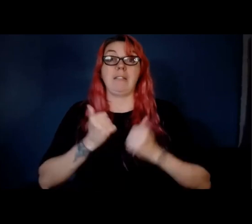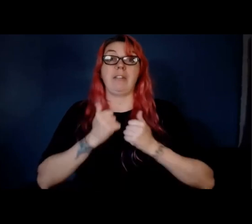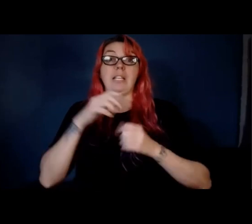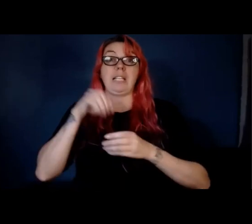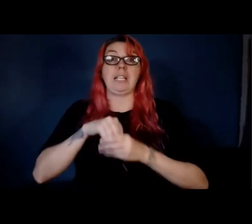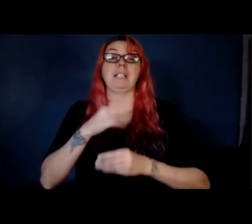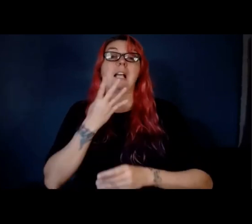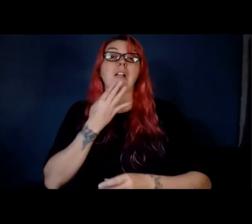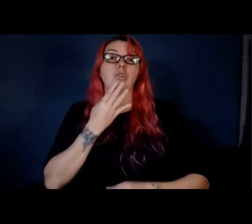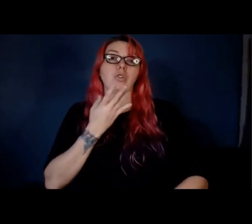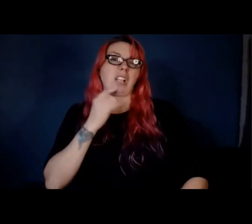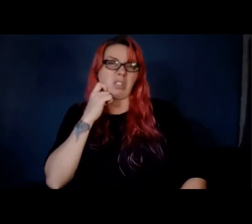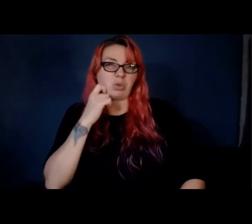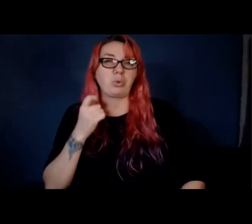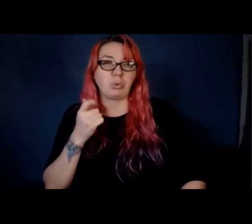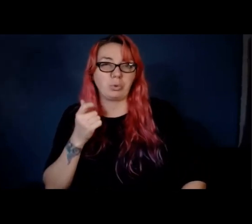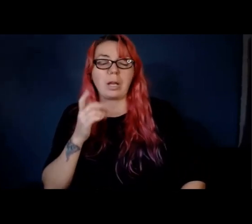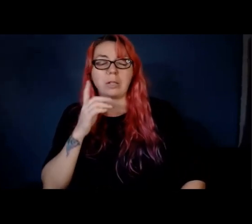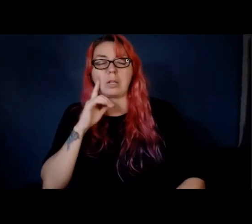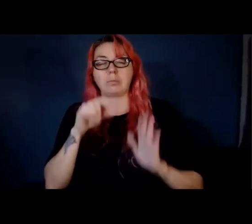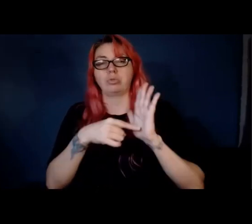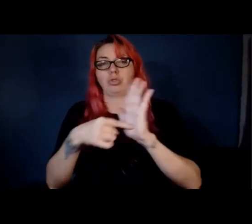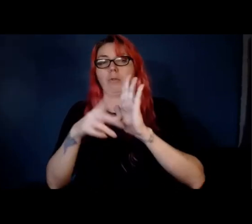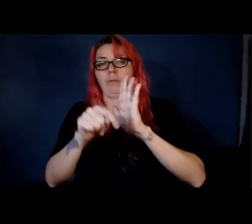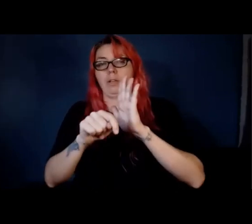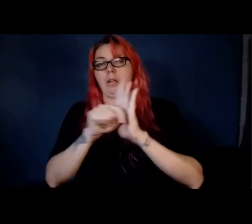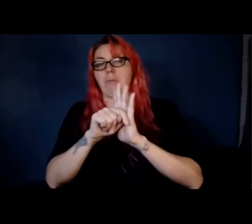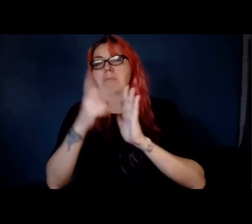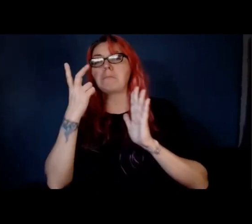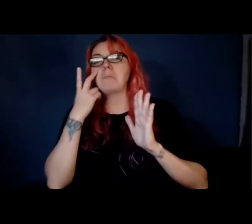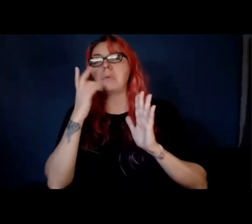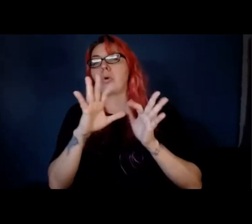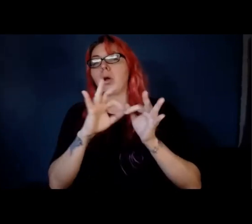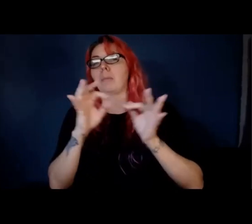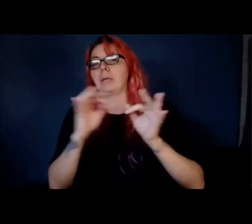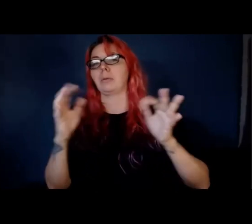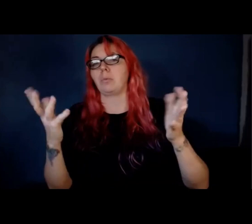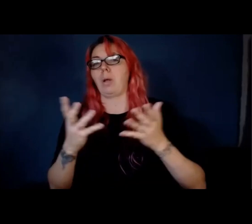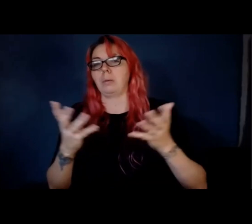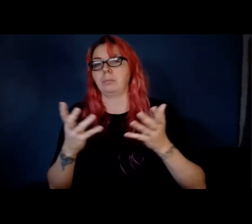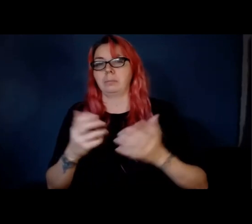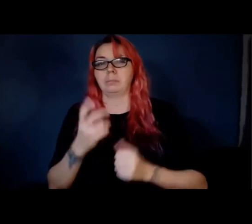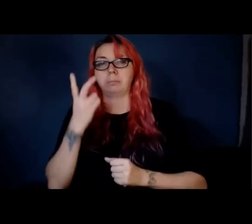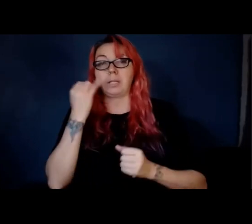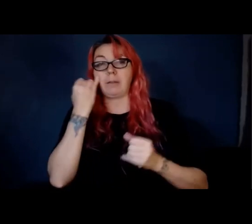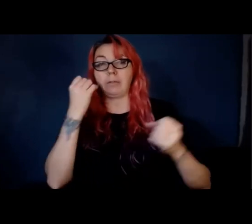that for you and then see any comments on this.